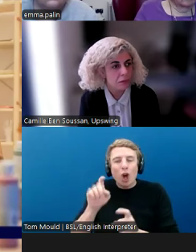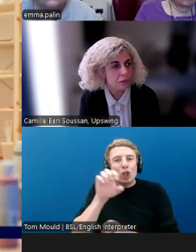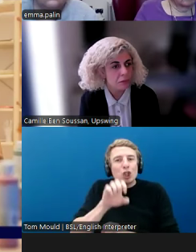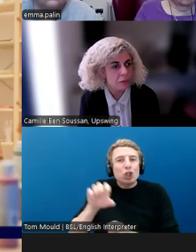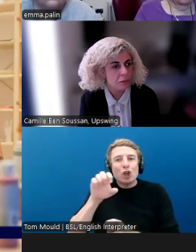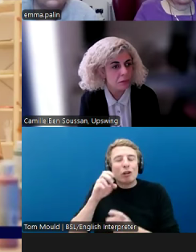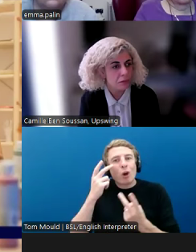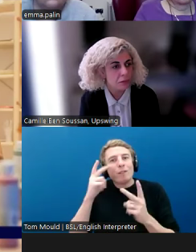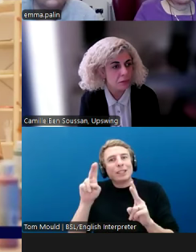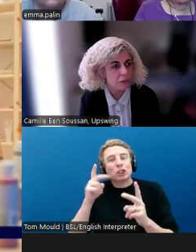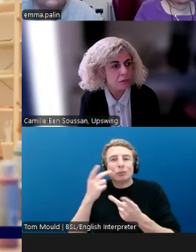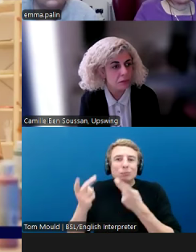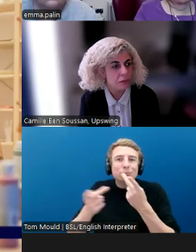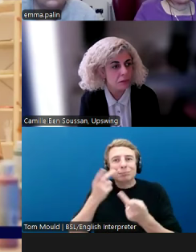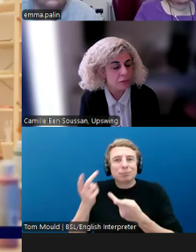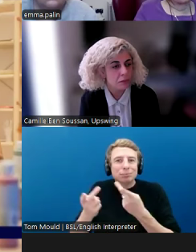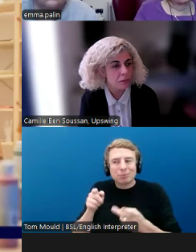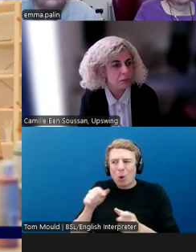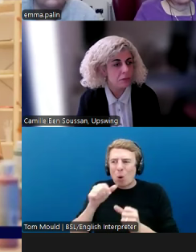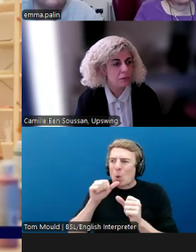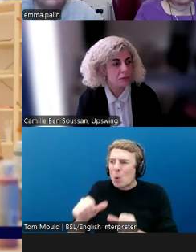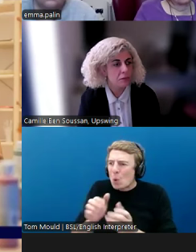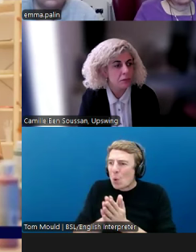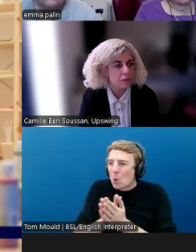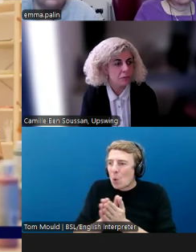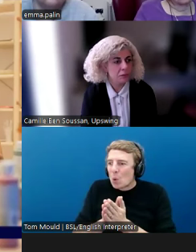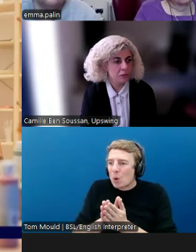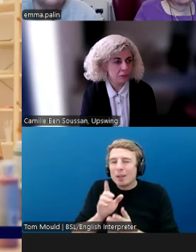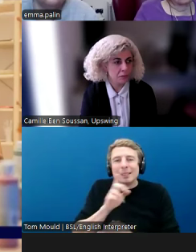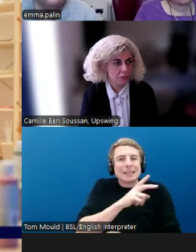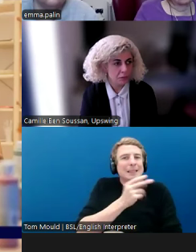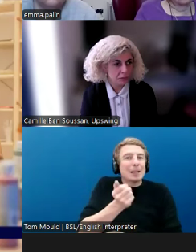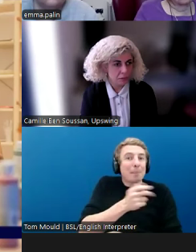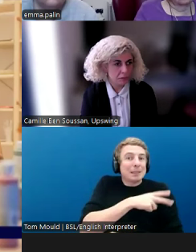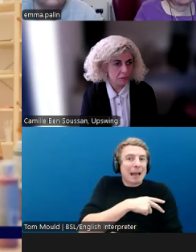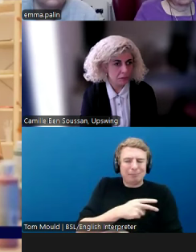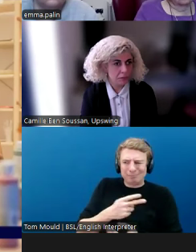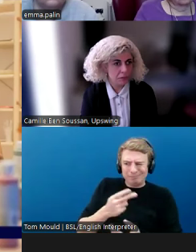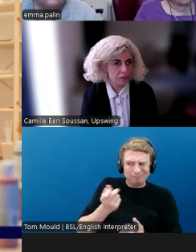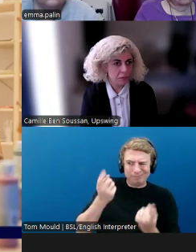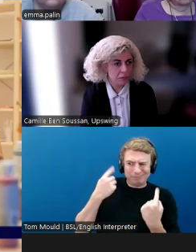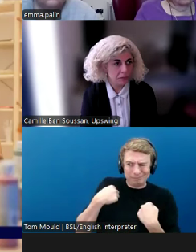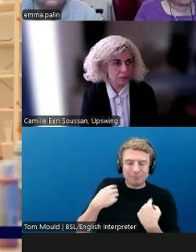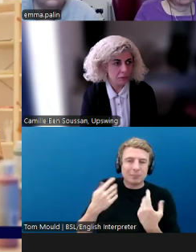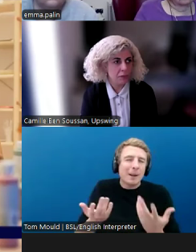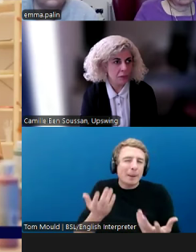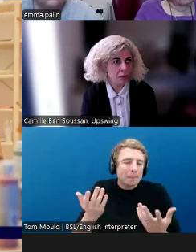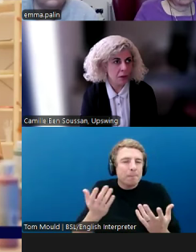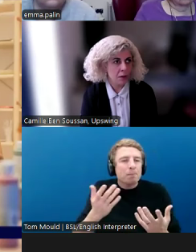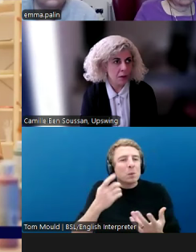to our diverse workforce, but also for the individuals we're supporting that are living within the care